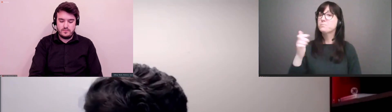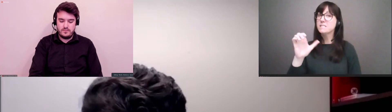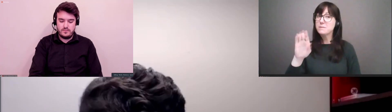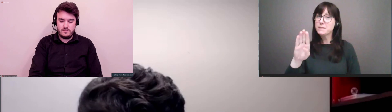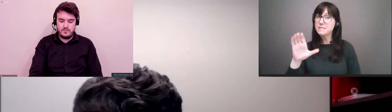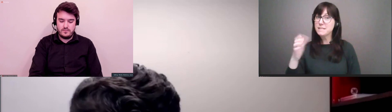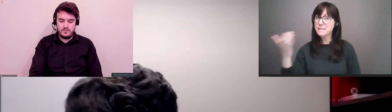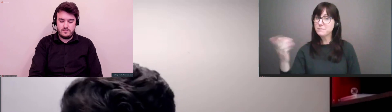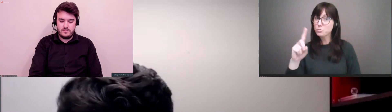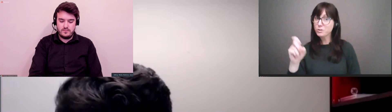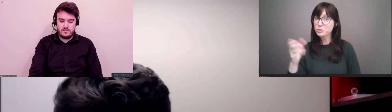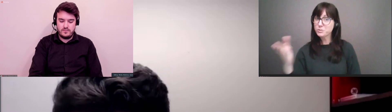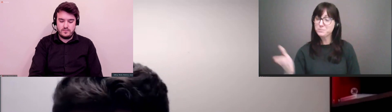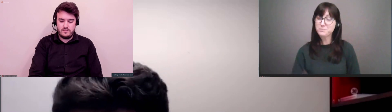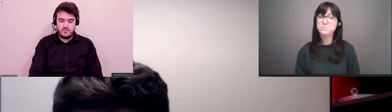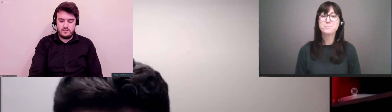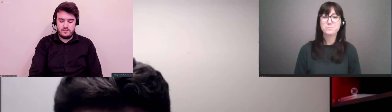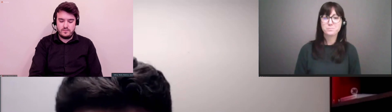next question.